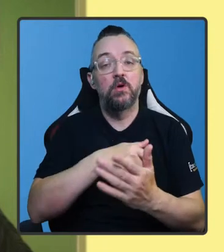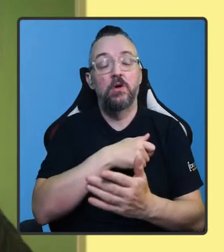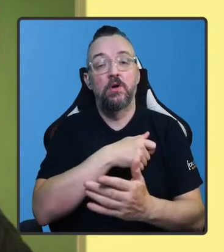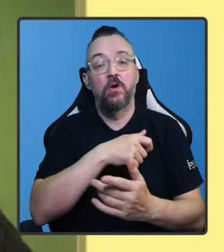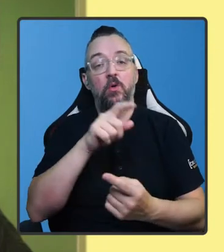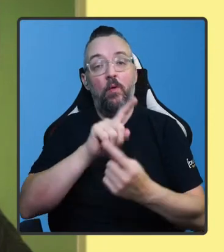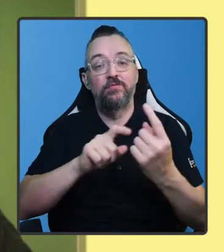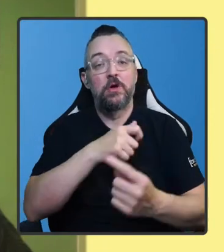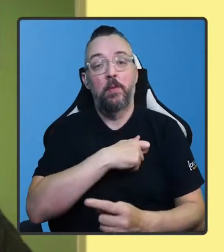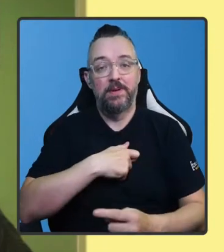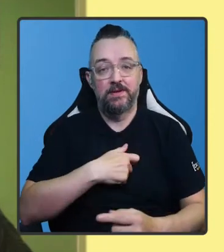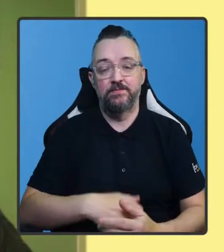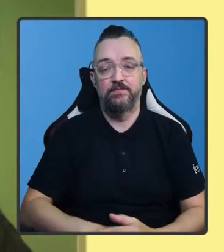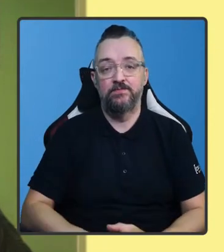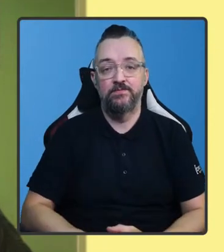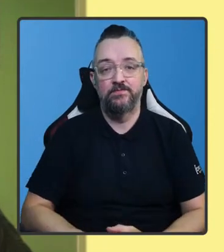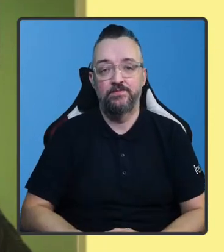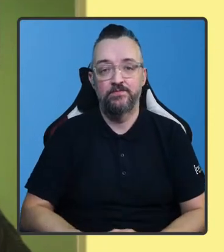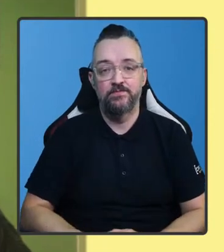standing orders. Thank you.